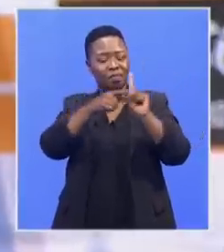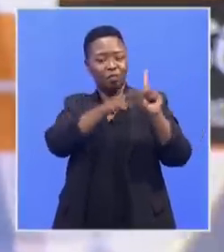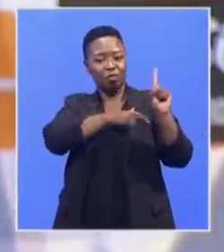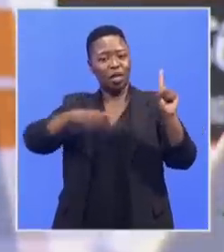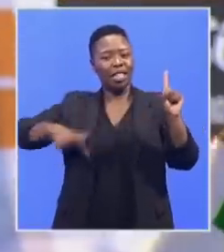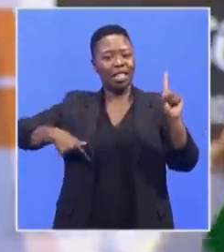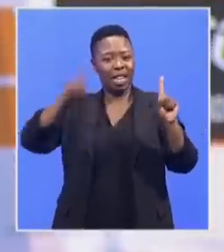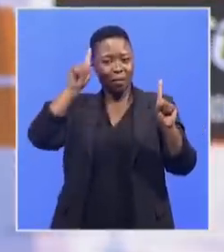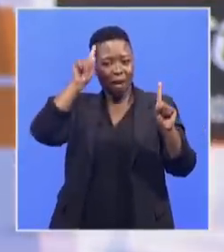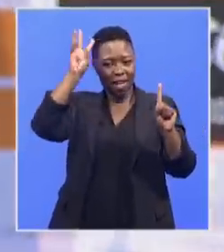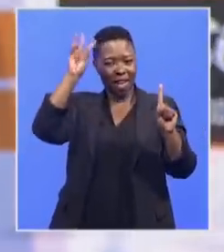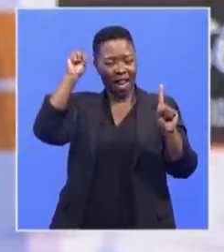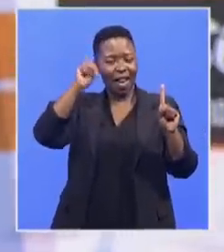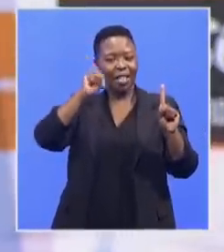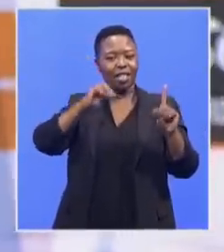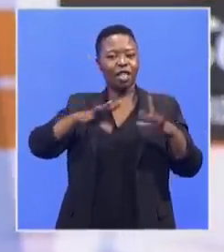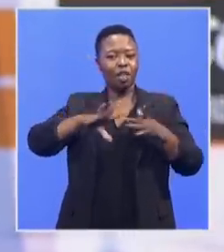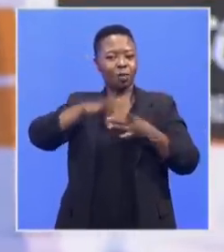live.